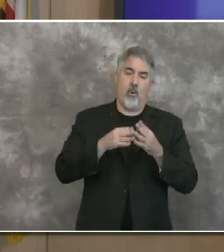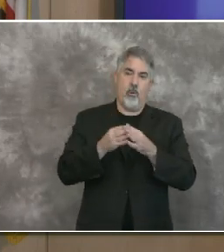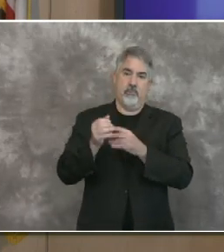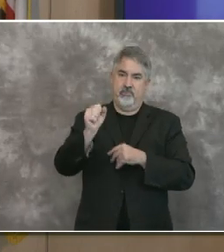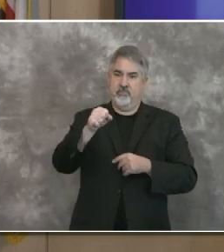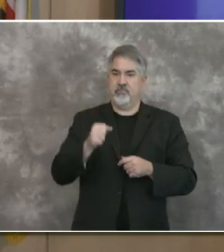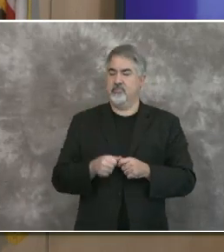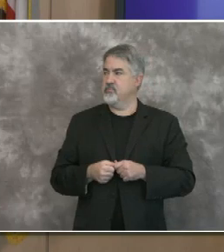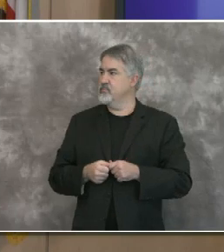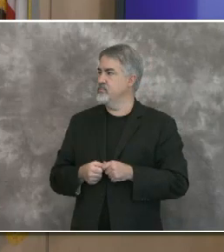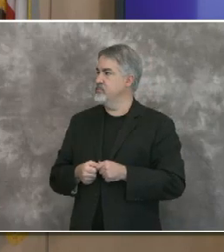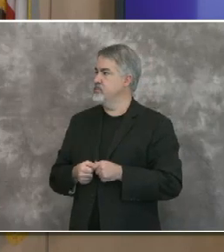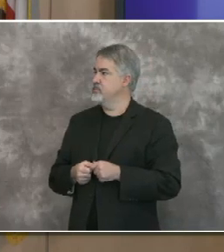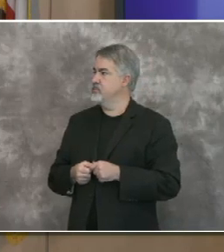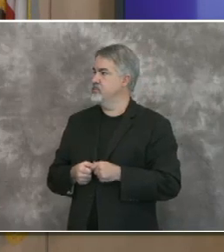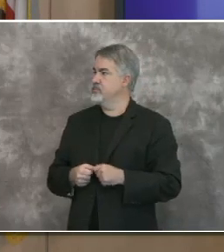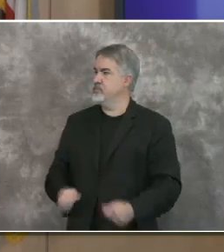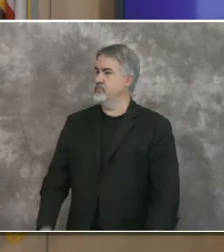week.